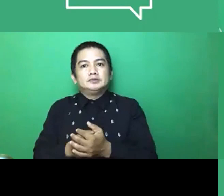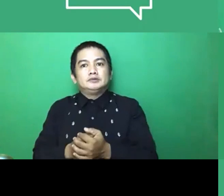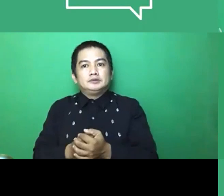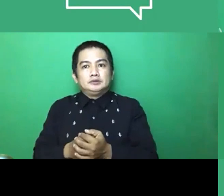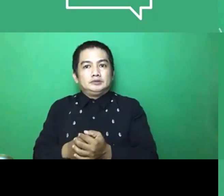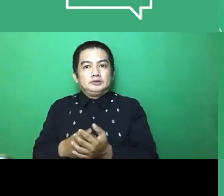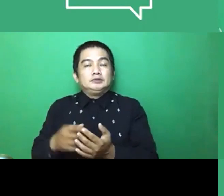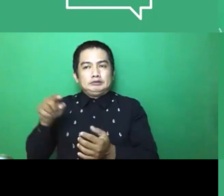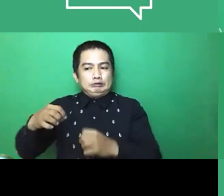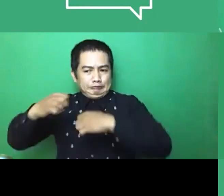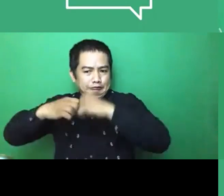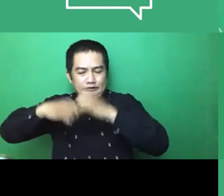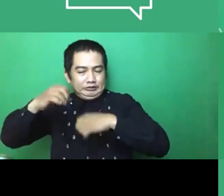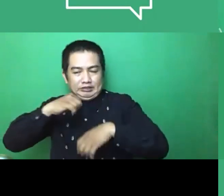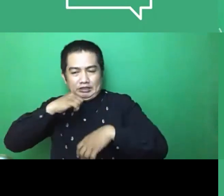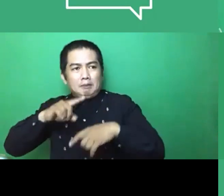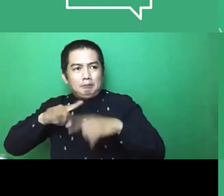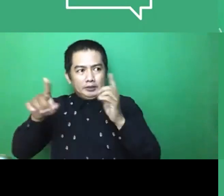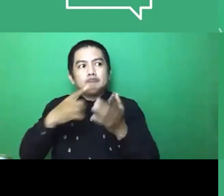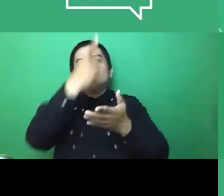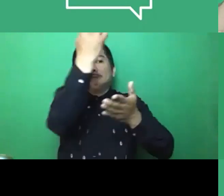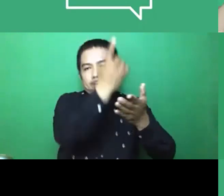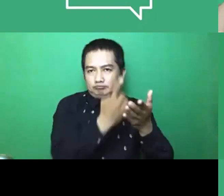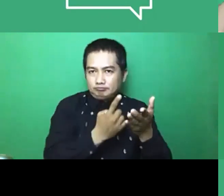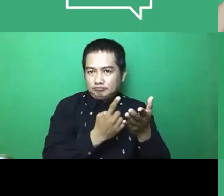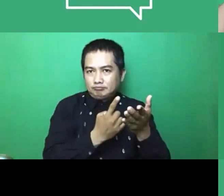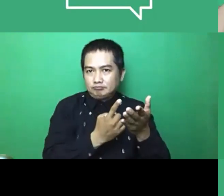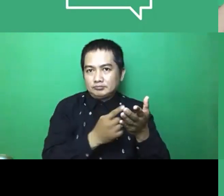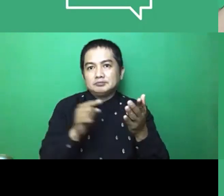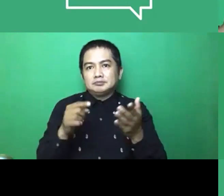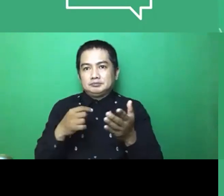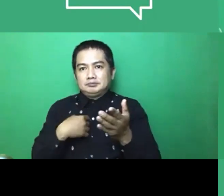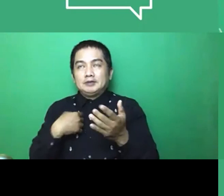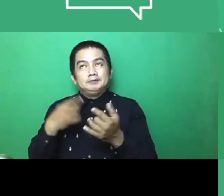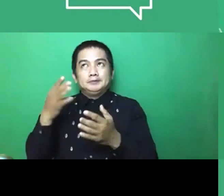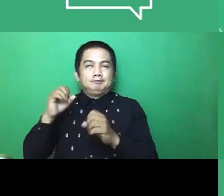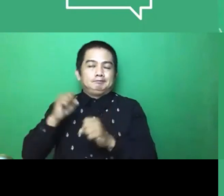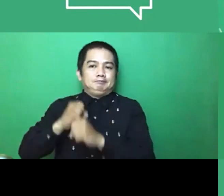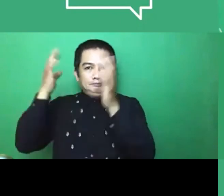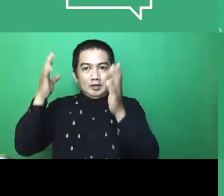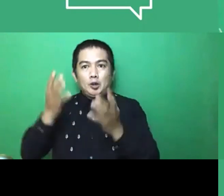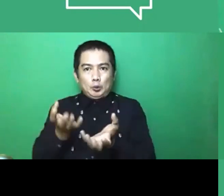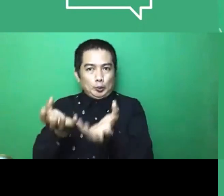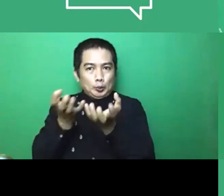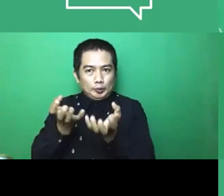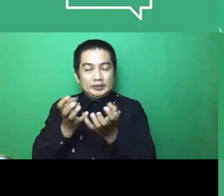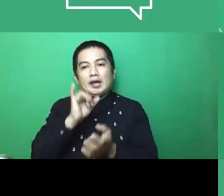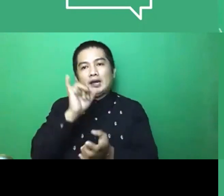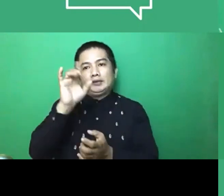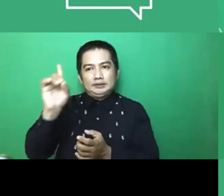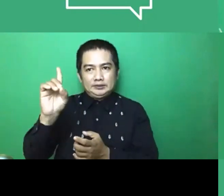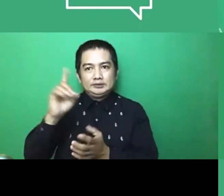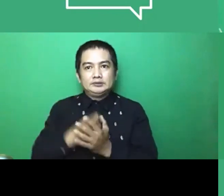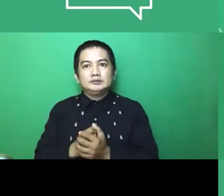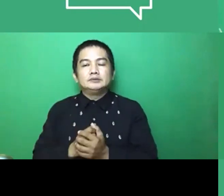quite an engineer, but you are a designer. And since I couldn't get into engineering with my Jiwa, I went to ID.